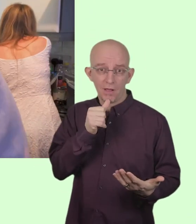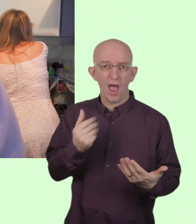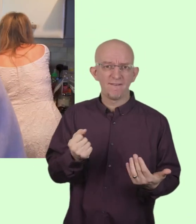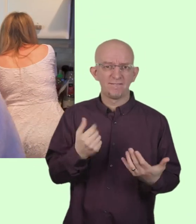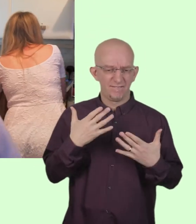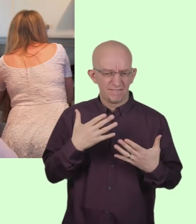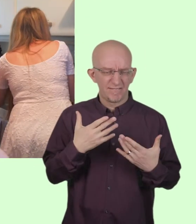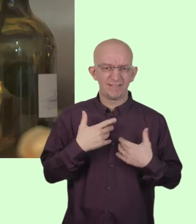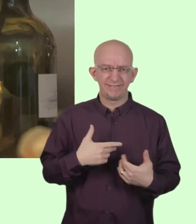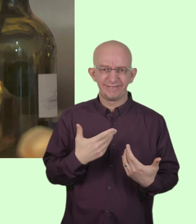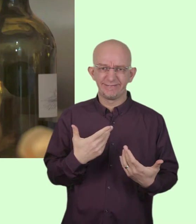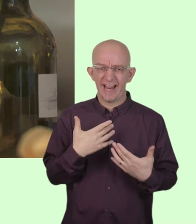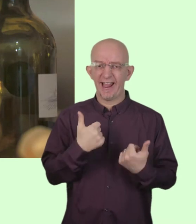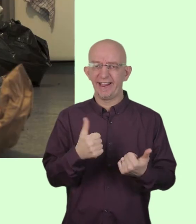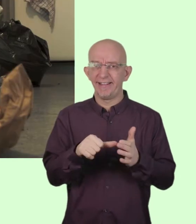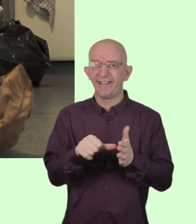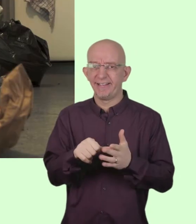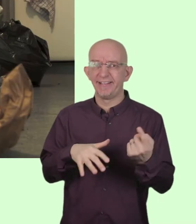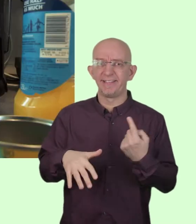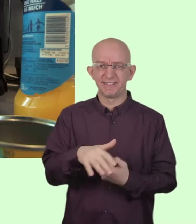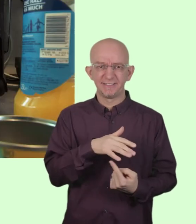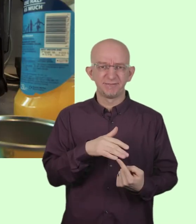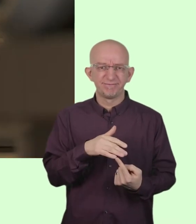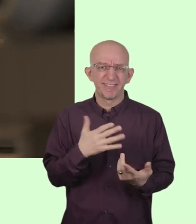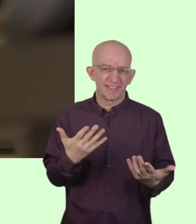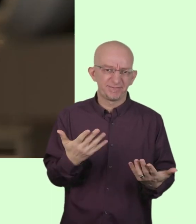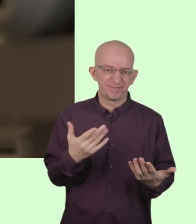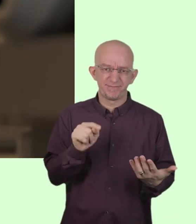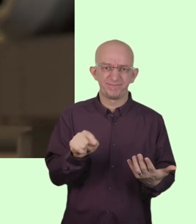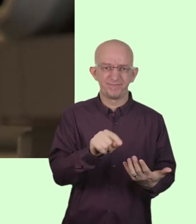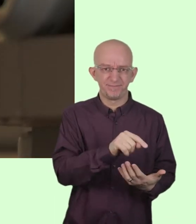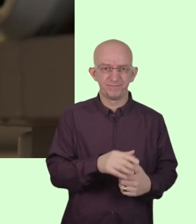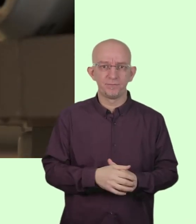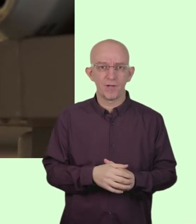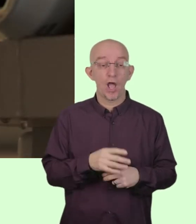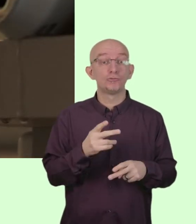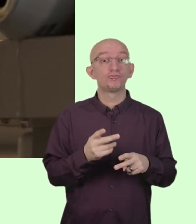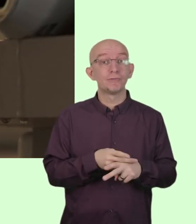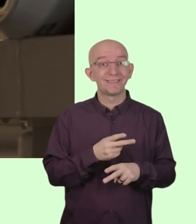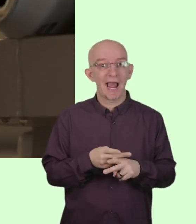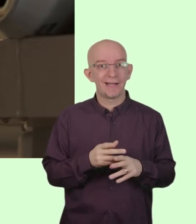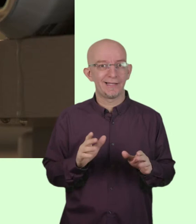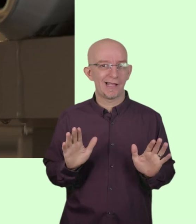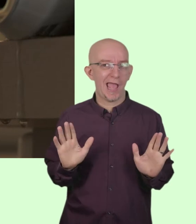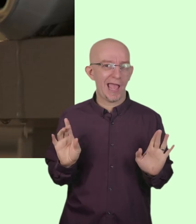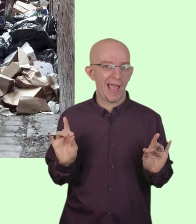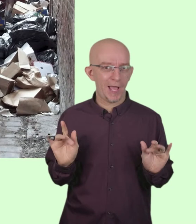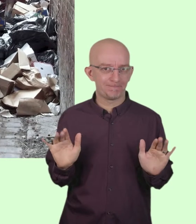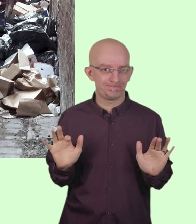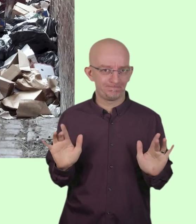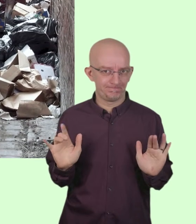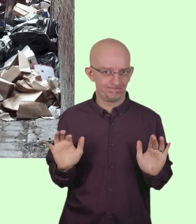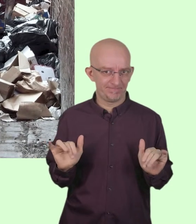Oh, and a fair amount of hygiene problems. And as for recycling?